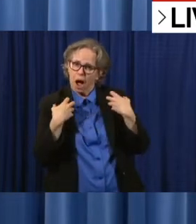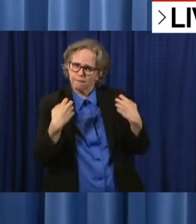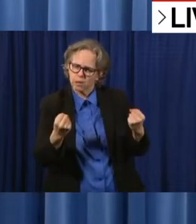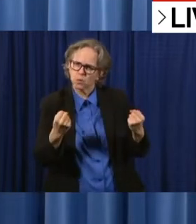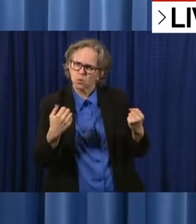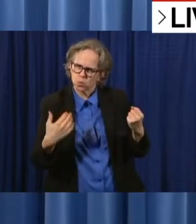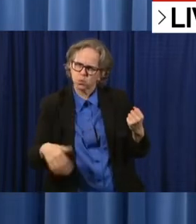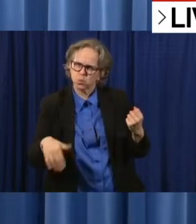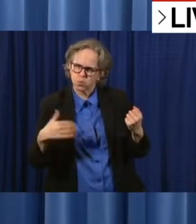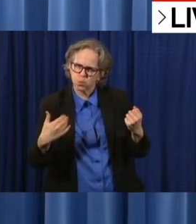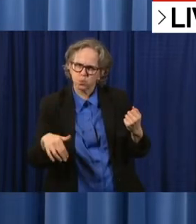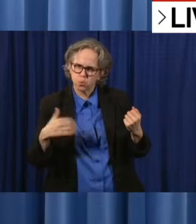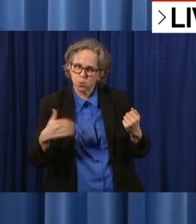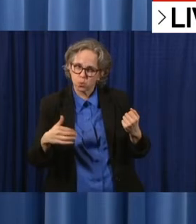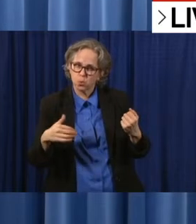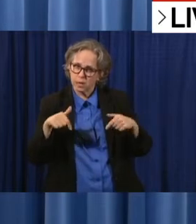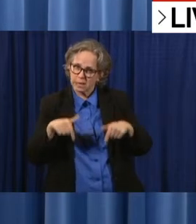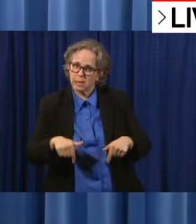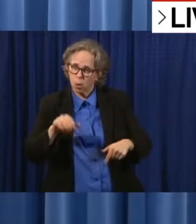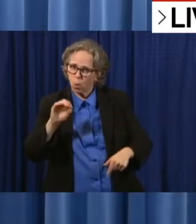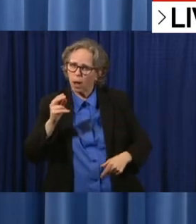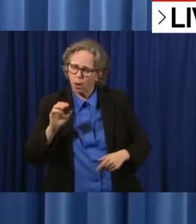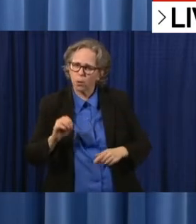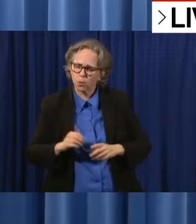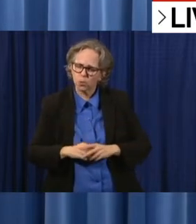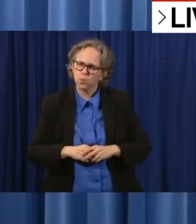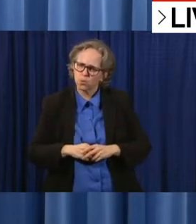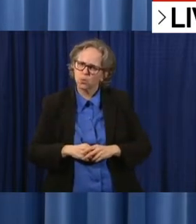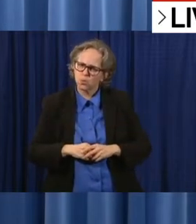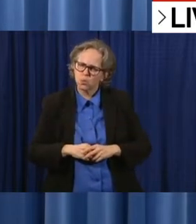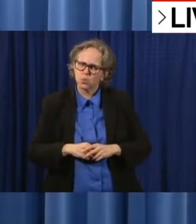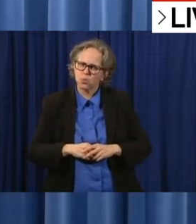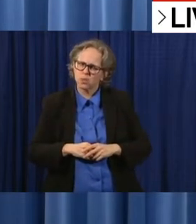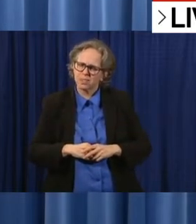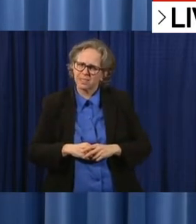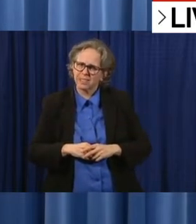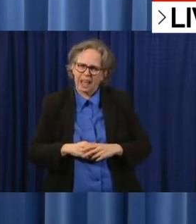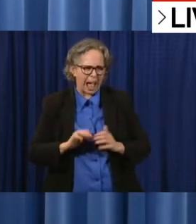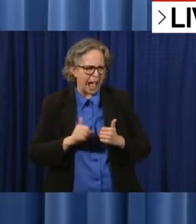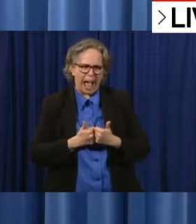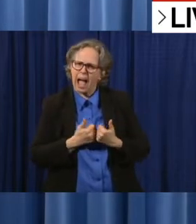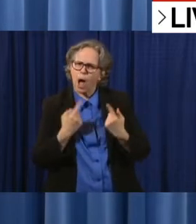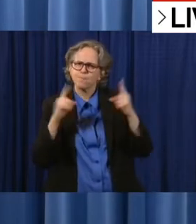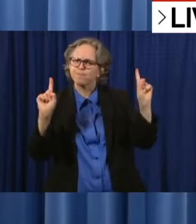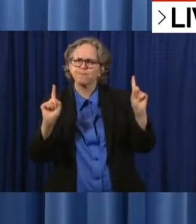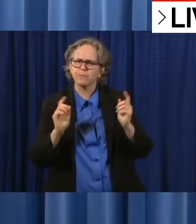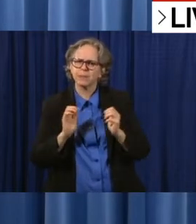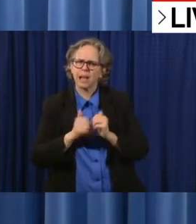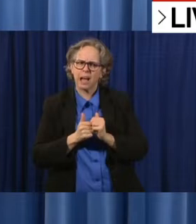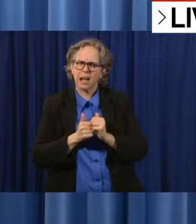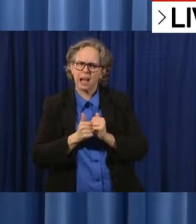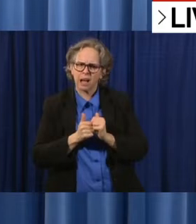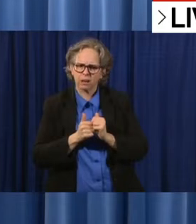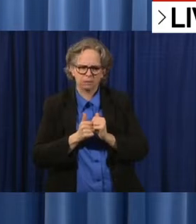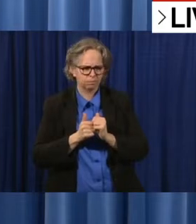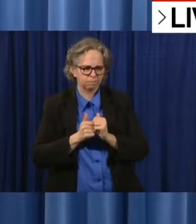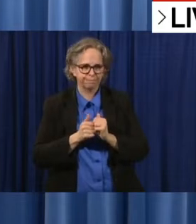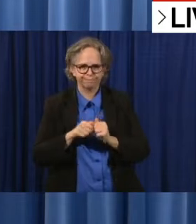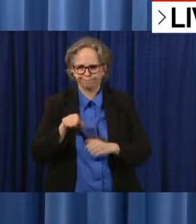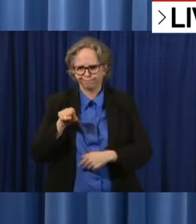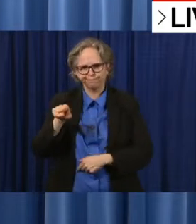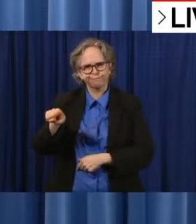in the state of Ohio is tied directly to how successful we